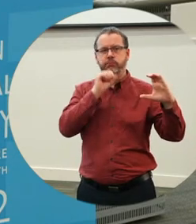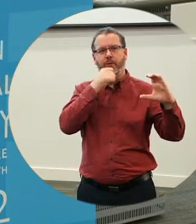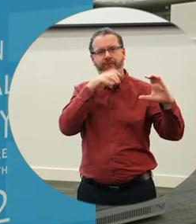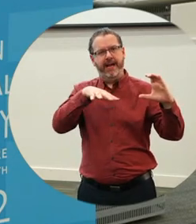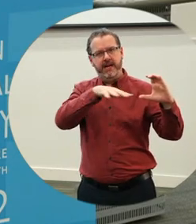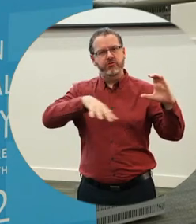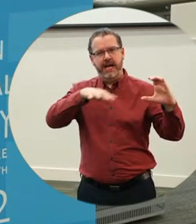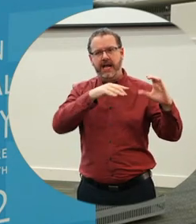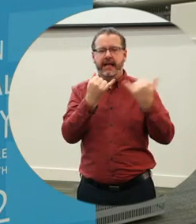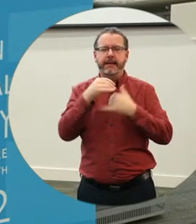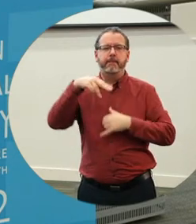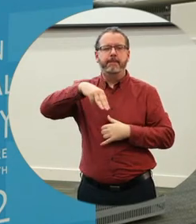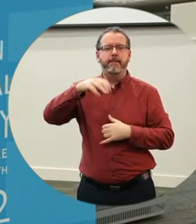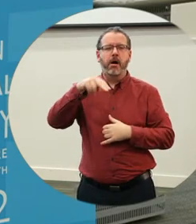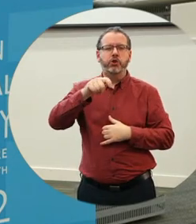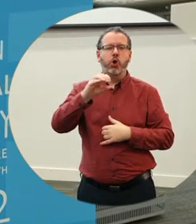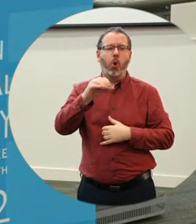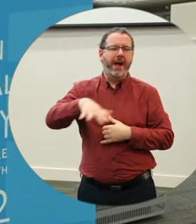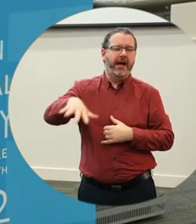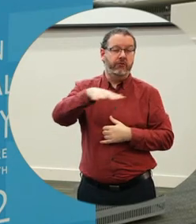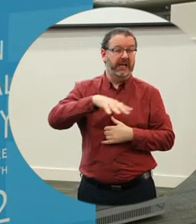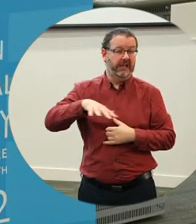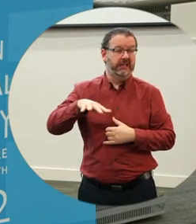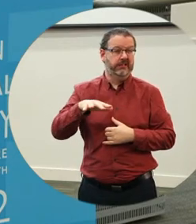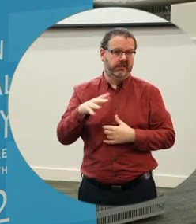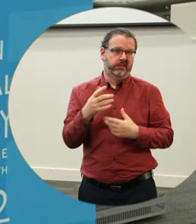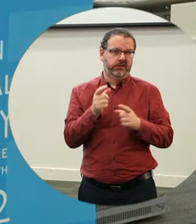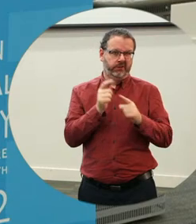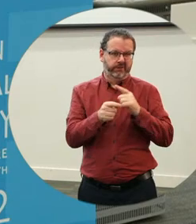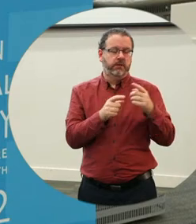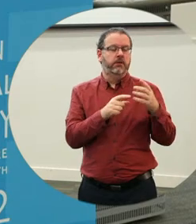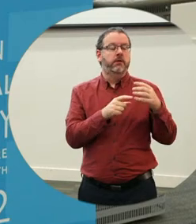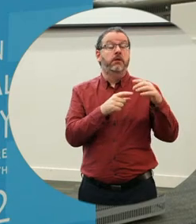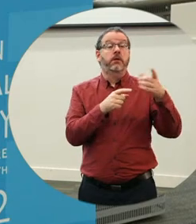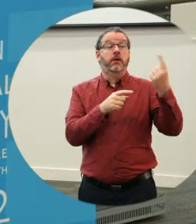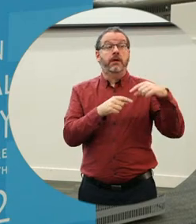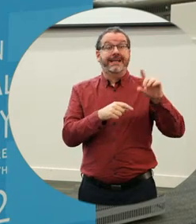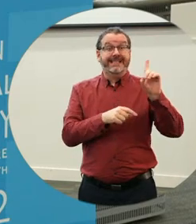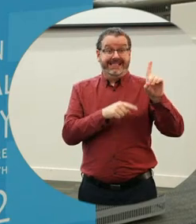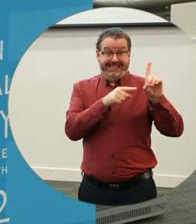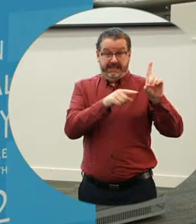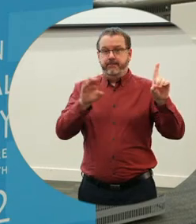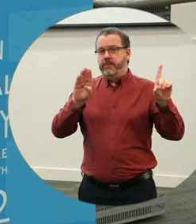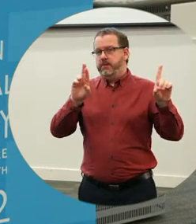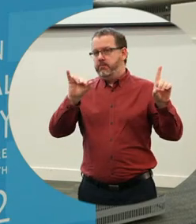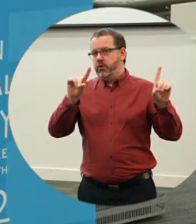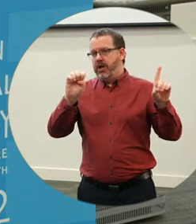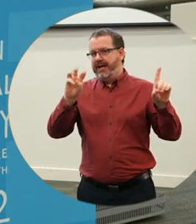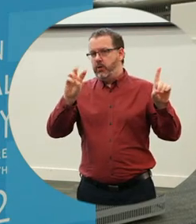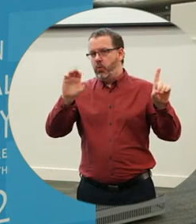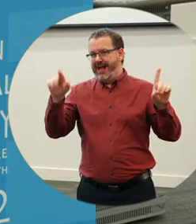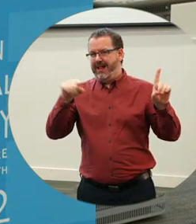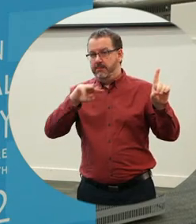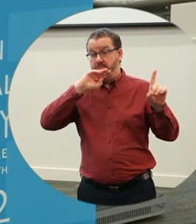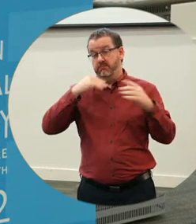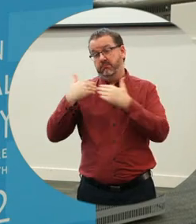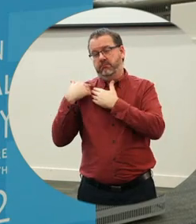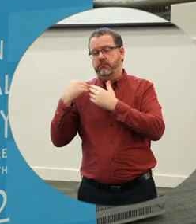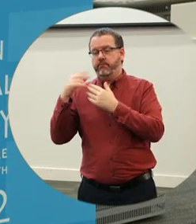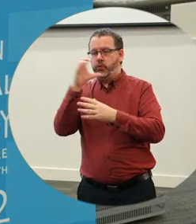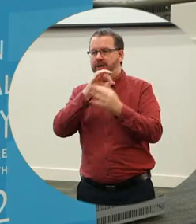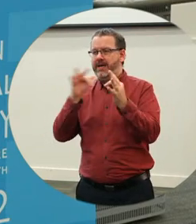area up around there. The D was the Bridewell, and they were basically responsible for looking after the forecourts and the courts of